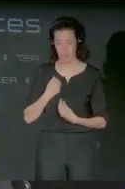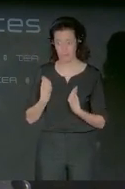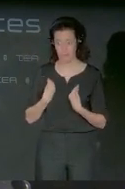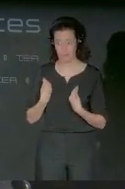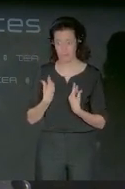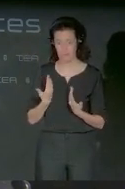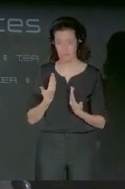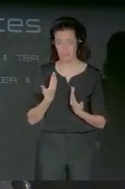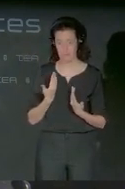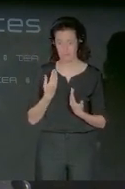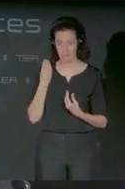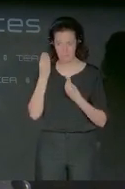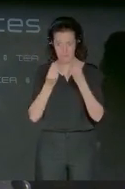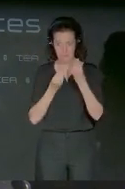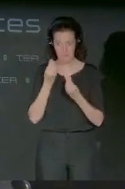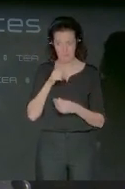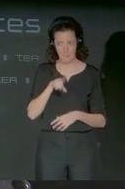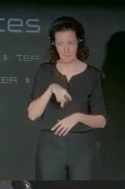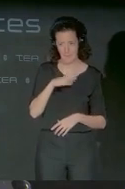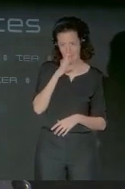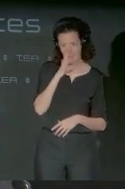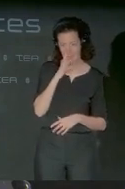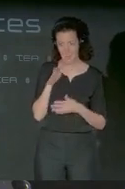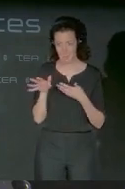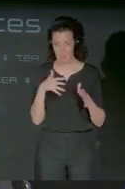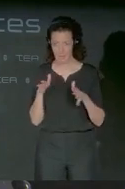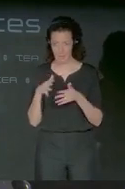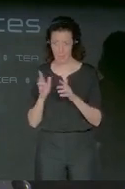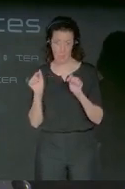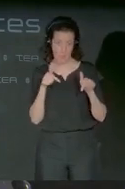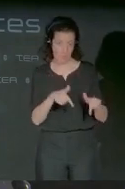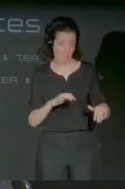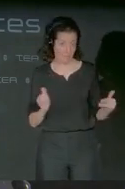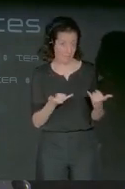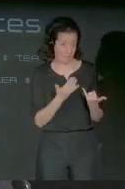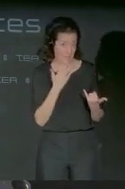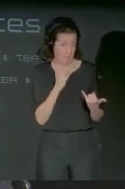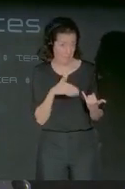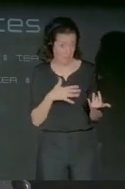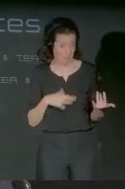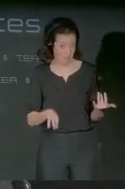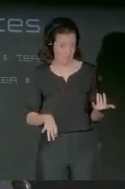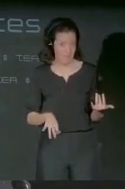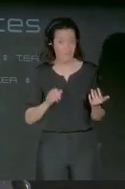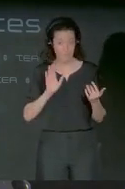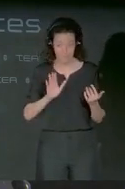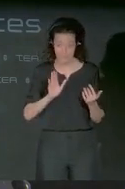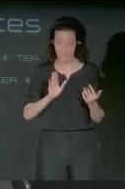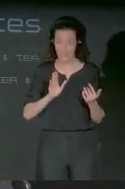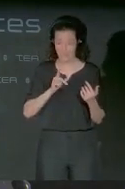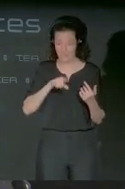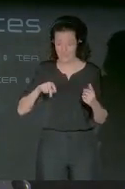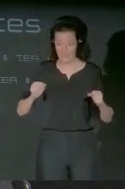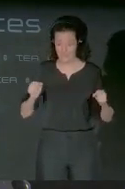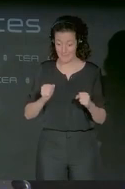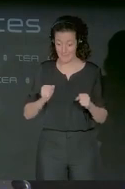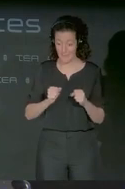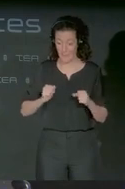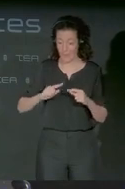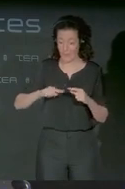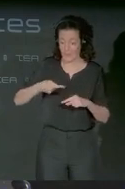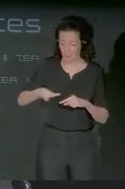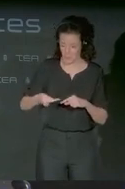moment, the general idea is that perhaps 1 or 2 months you can securely work remotely in across Europe, but the third month is already a